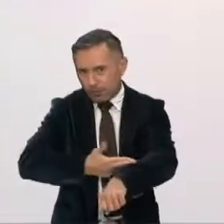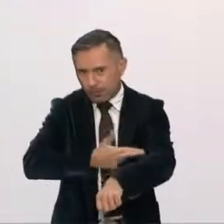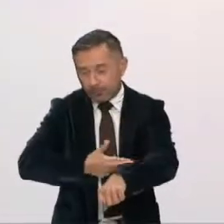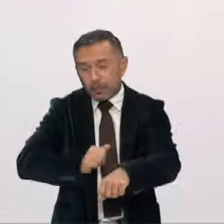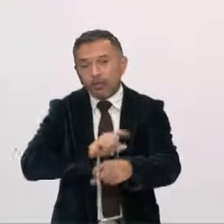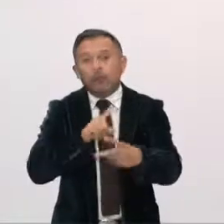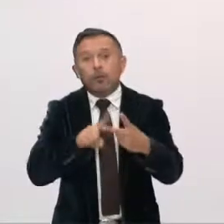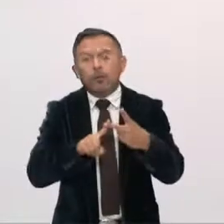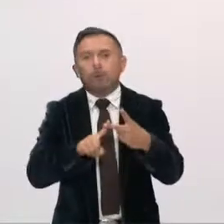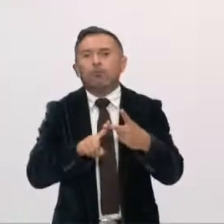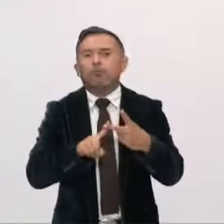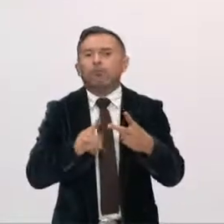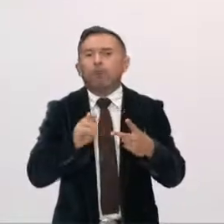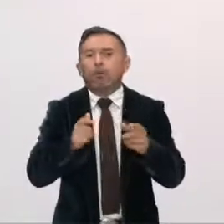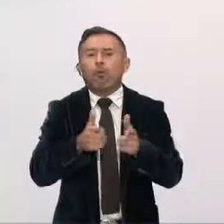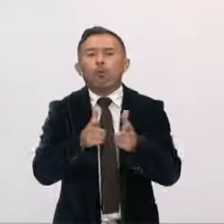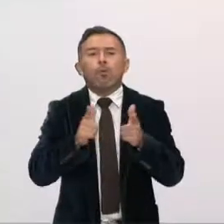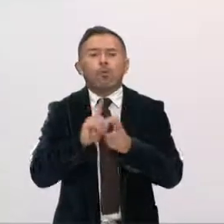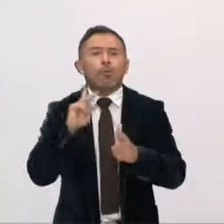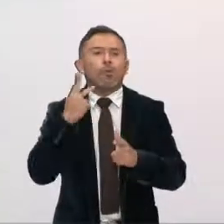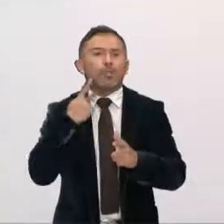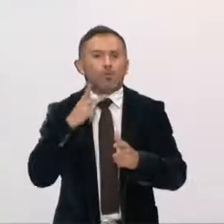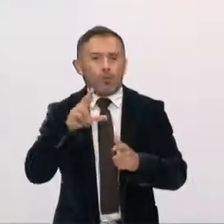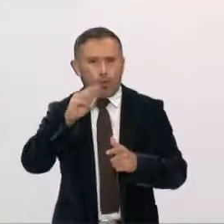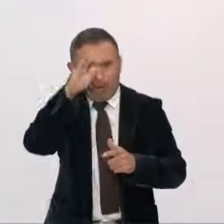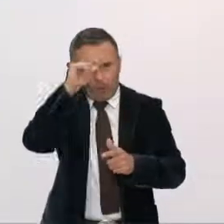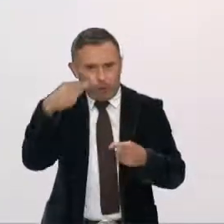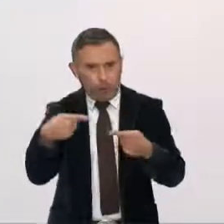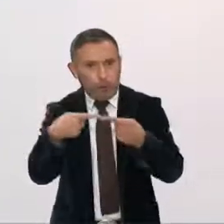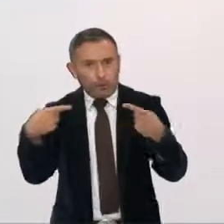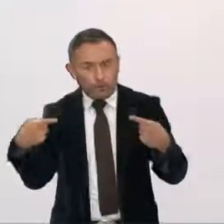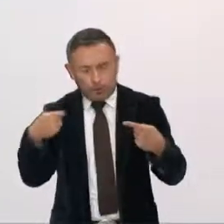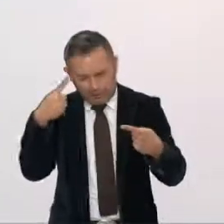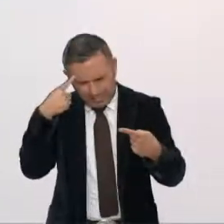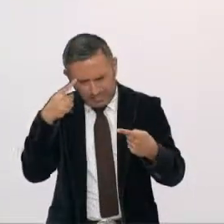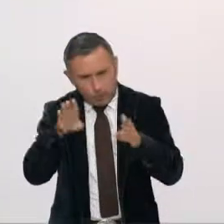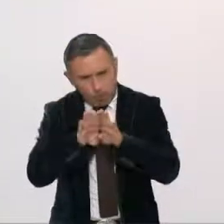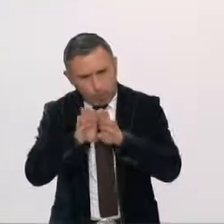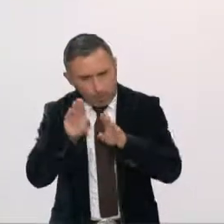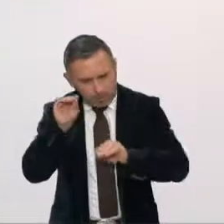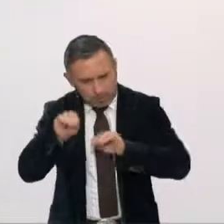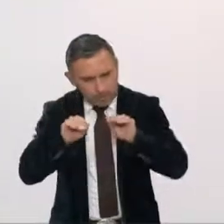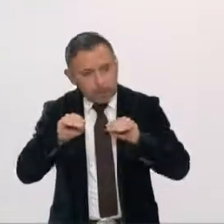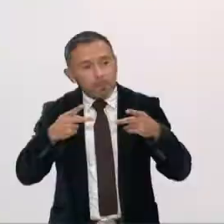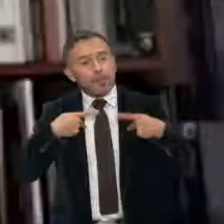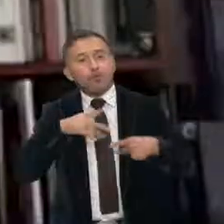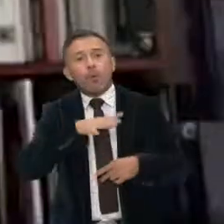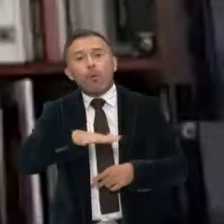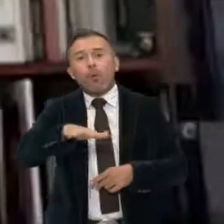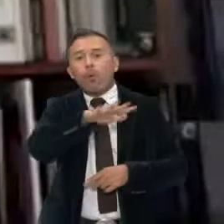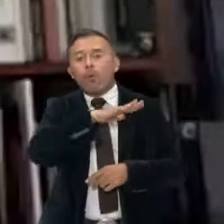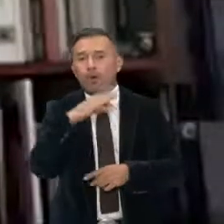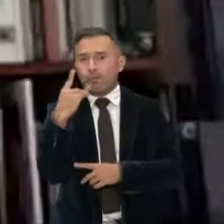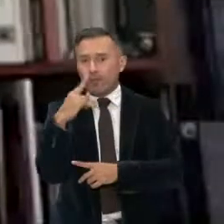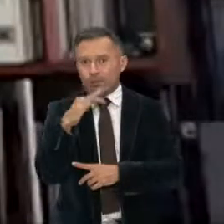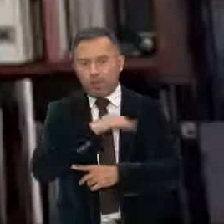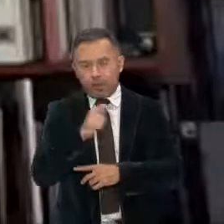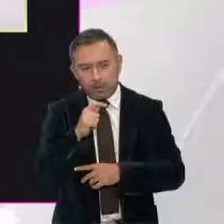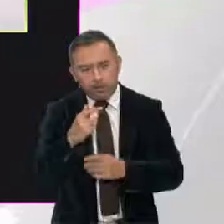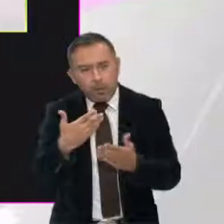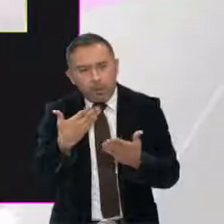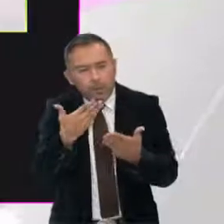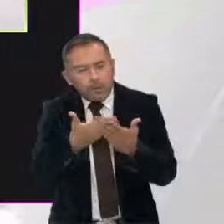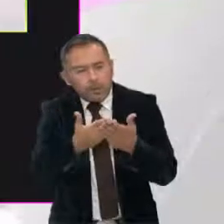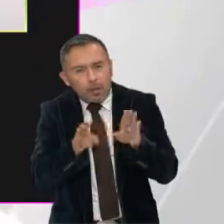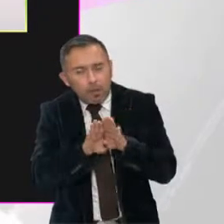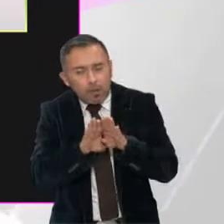Bolivians. 2, the rejoining or reinvention of the opposing parties to offer alternatives to the country at the